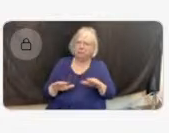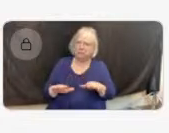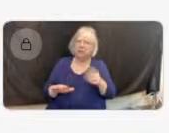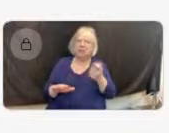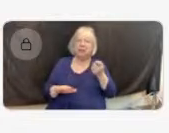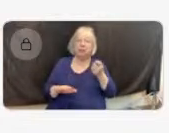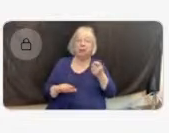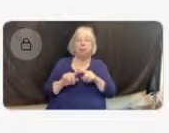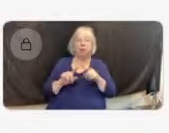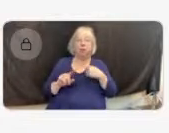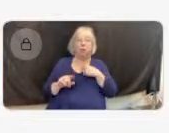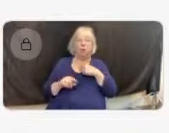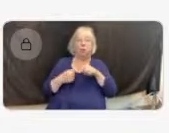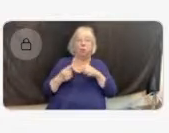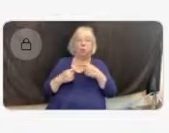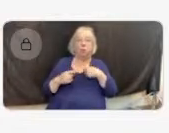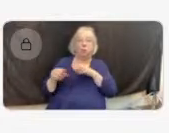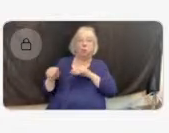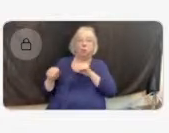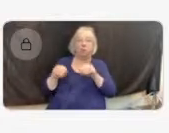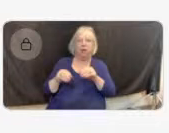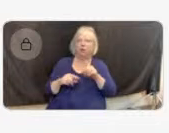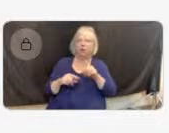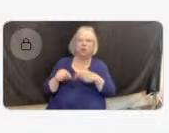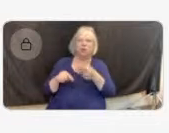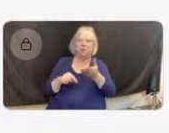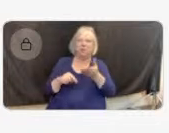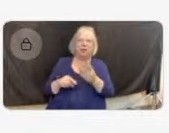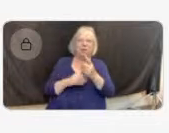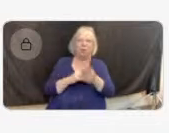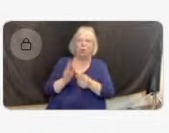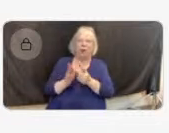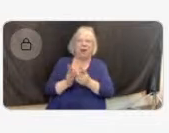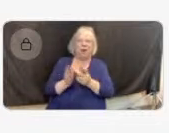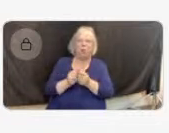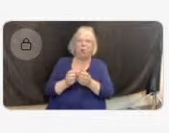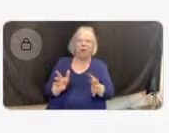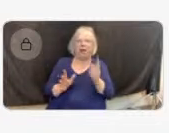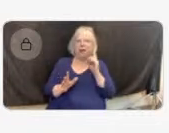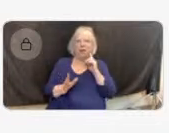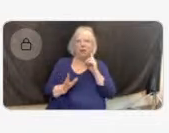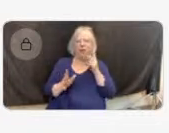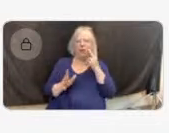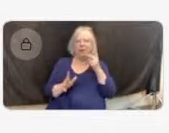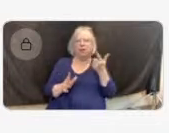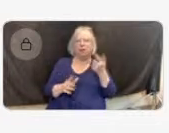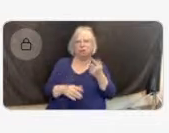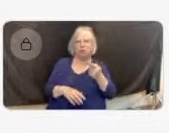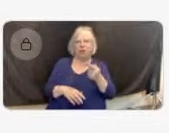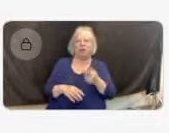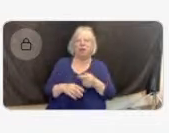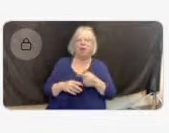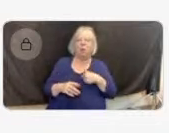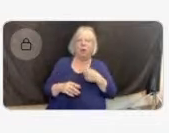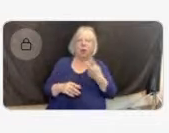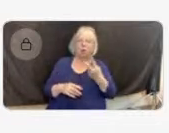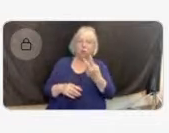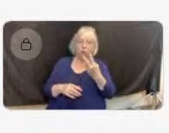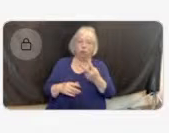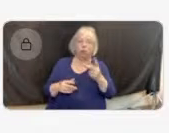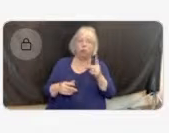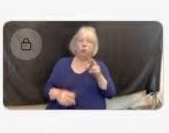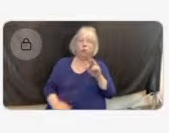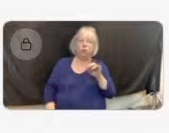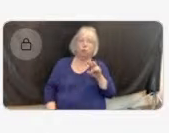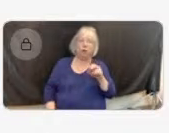we moved over there, you couldn't be there for an hour without shootings. We've had 2 drive-by shootings where I live. I live on Brown